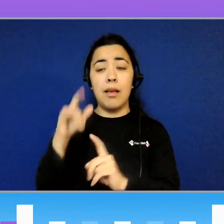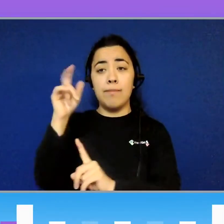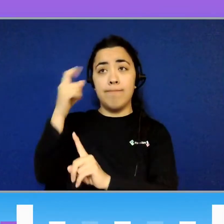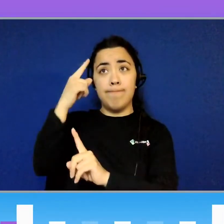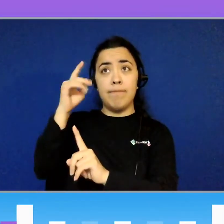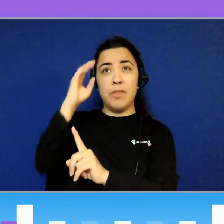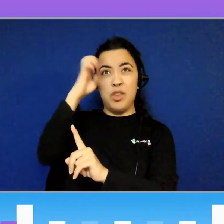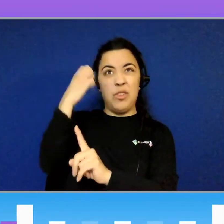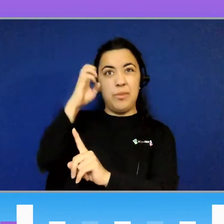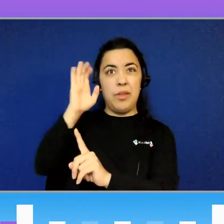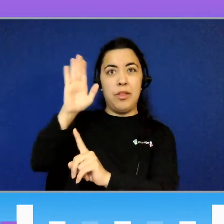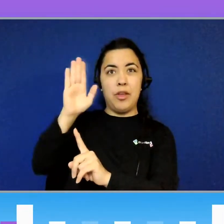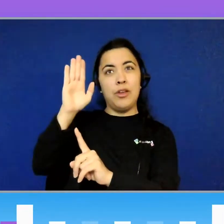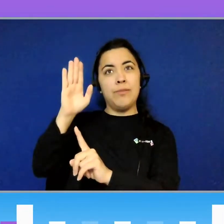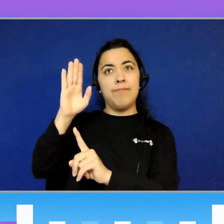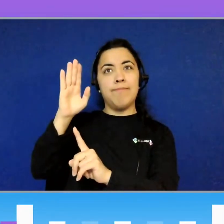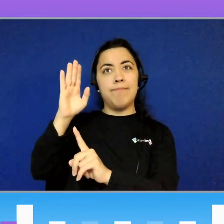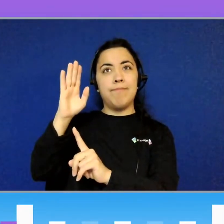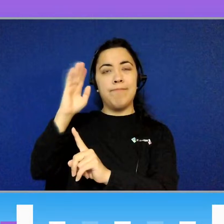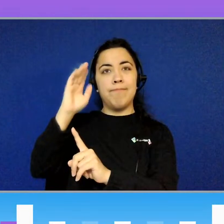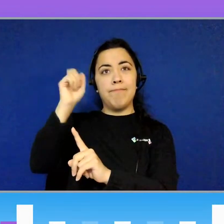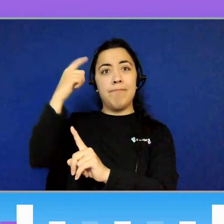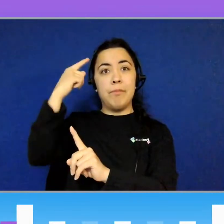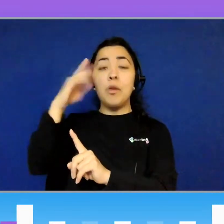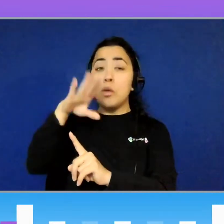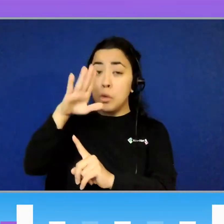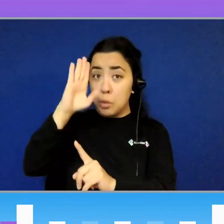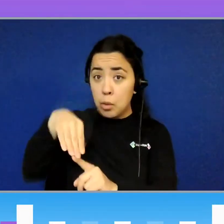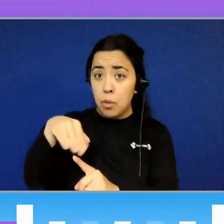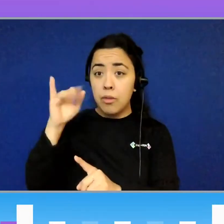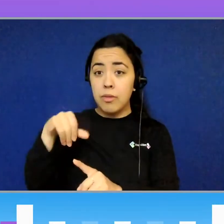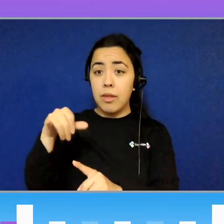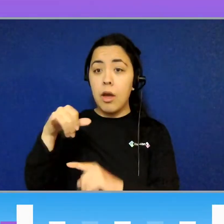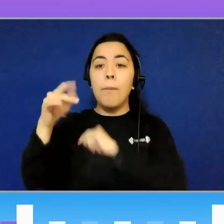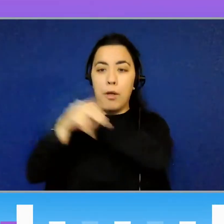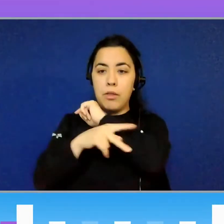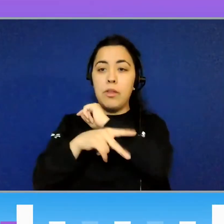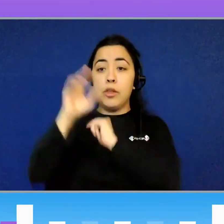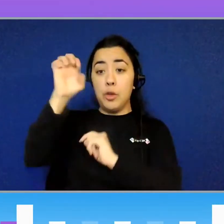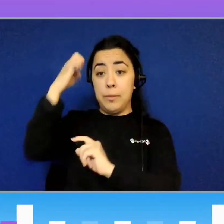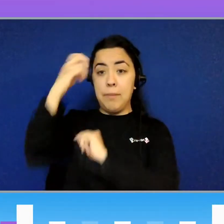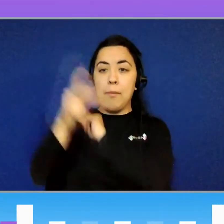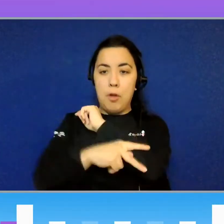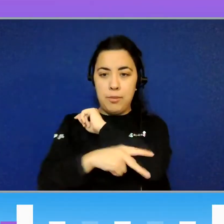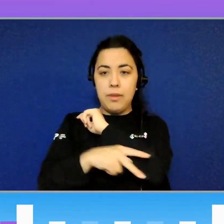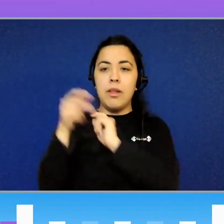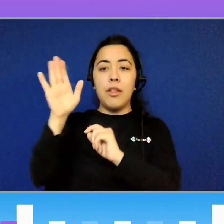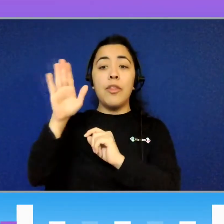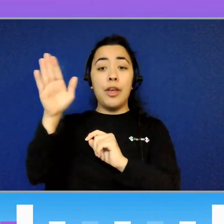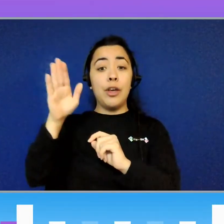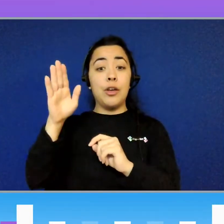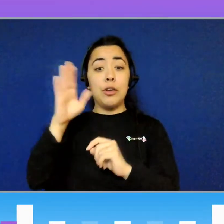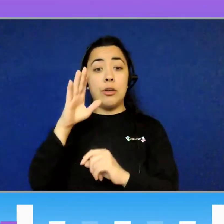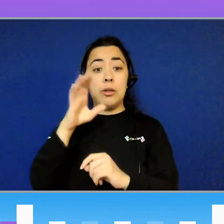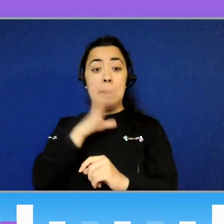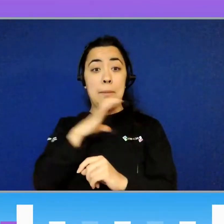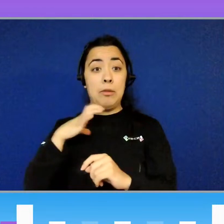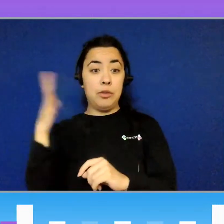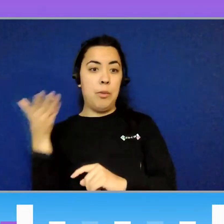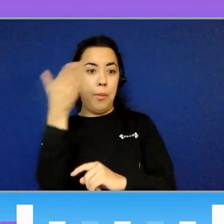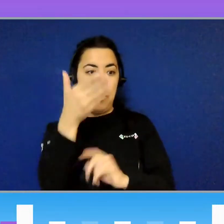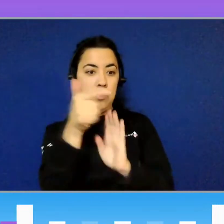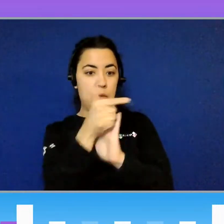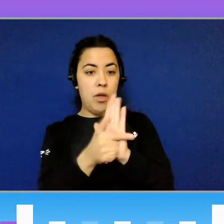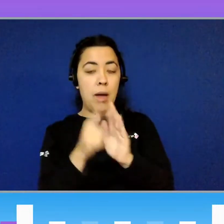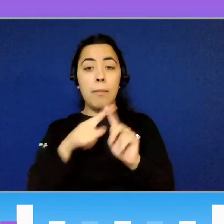European Parliament, because you need to know that the Commission is the one that proposes the law, but then is the European Parliament, which is the institutions